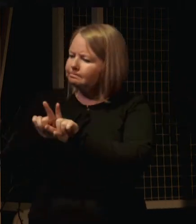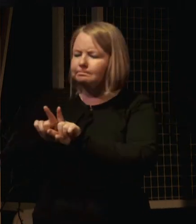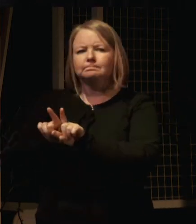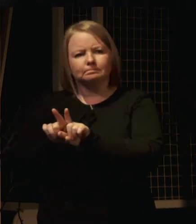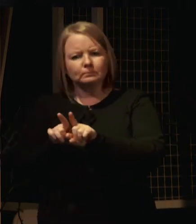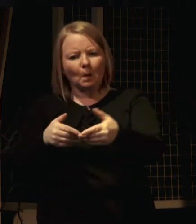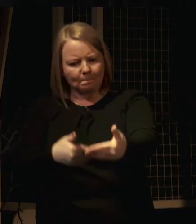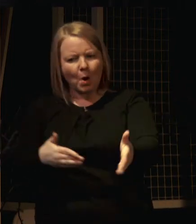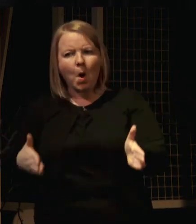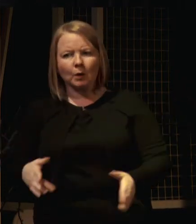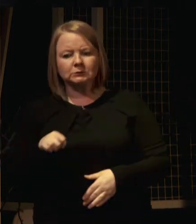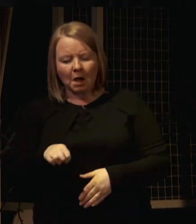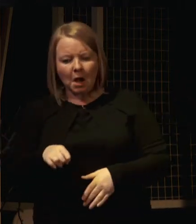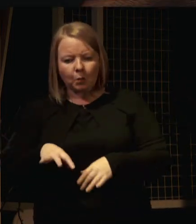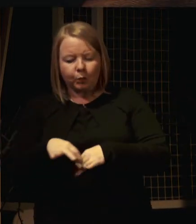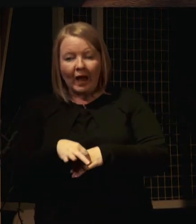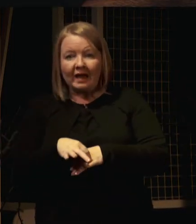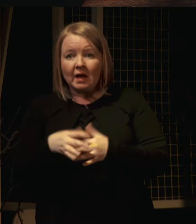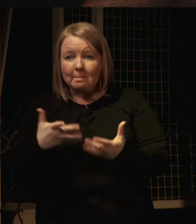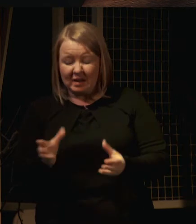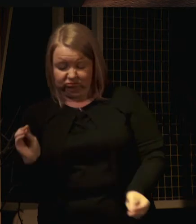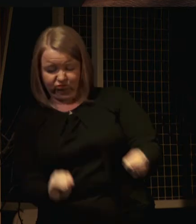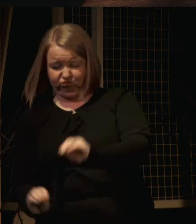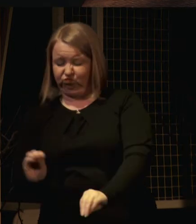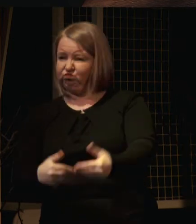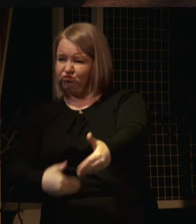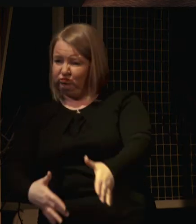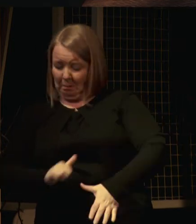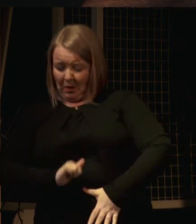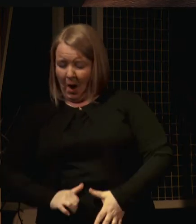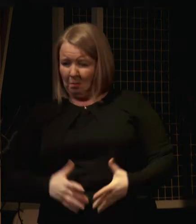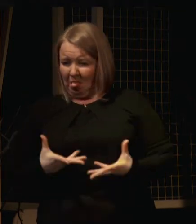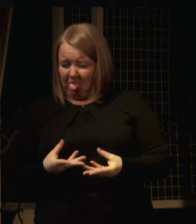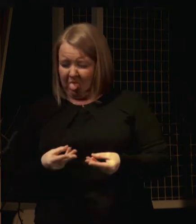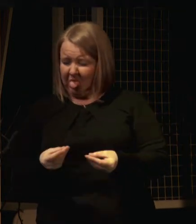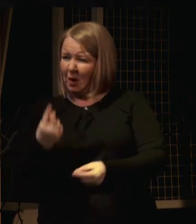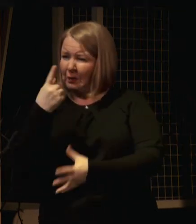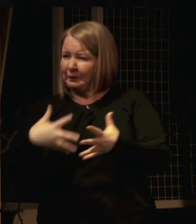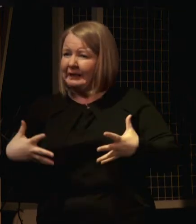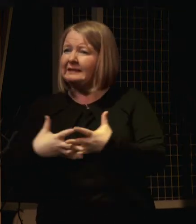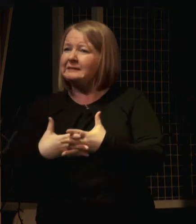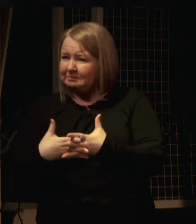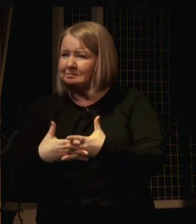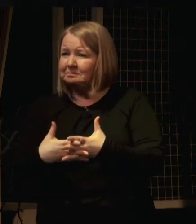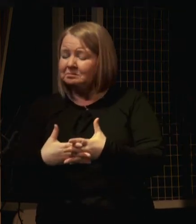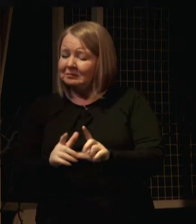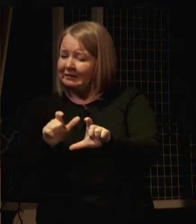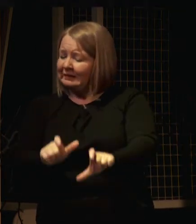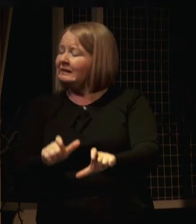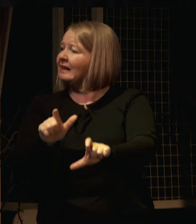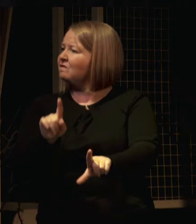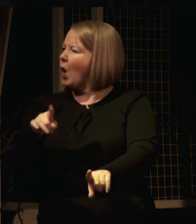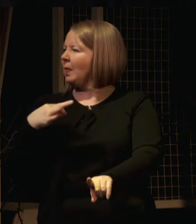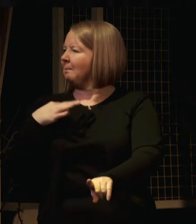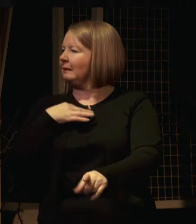there is a box in there where his wife Ellen has been crammed inside, gutted. She's been decomposing for a whole week. So they decide, let's leave that for the medical